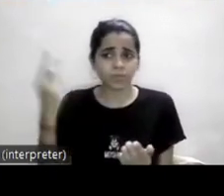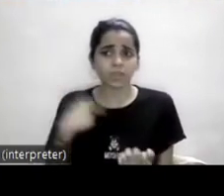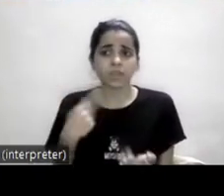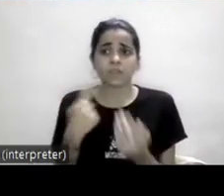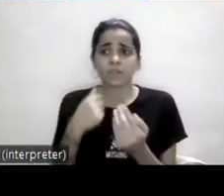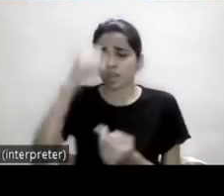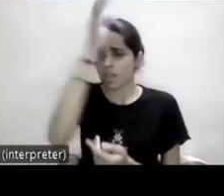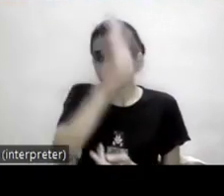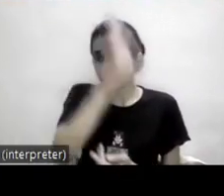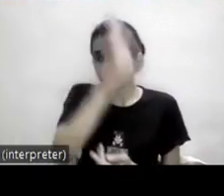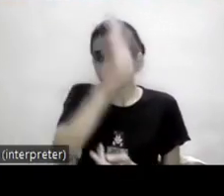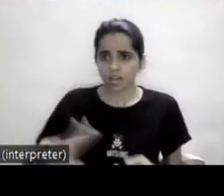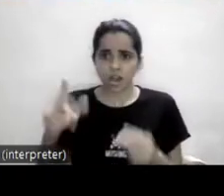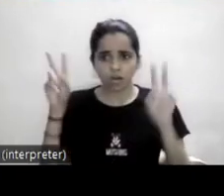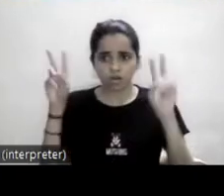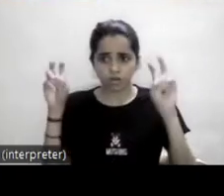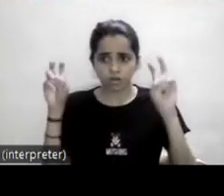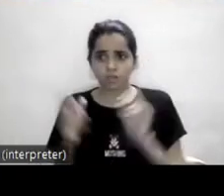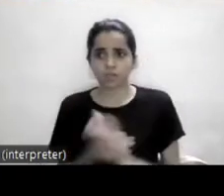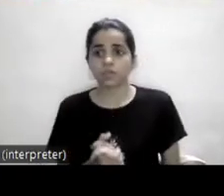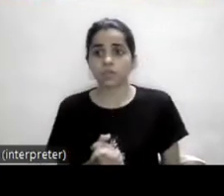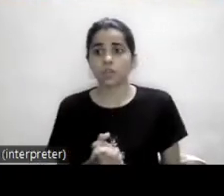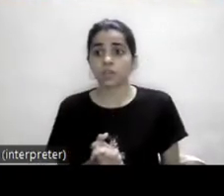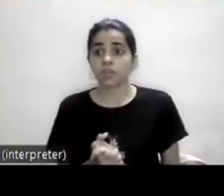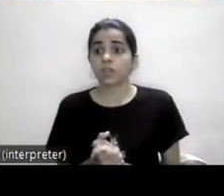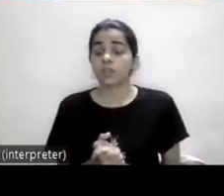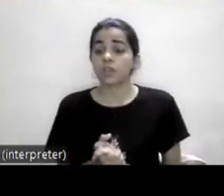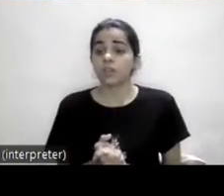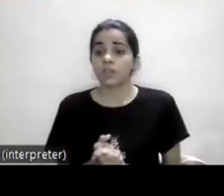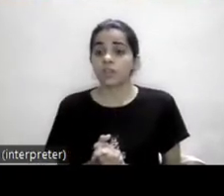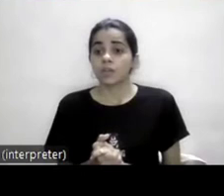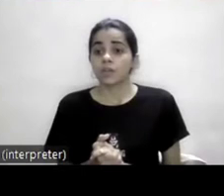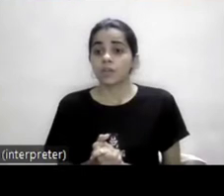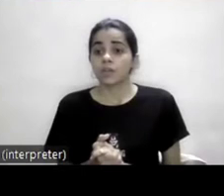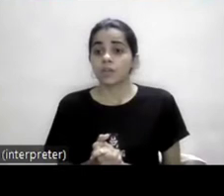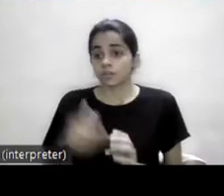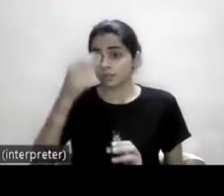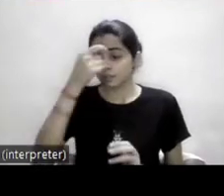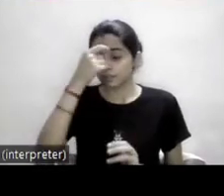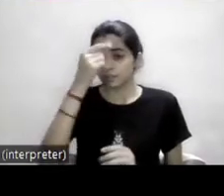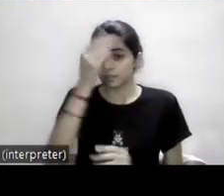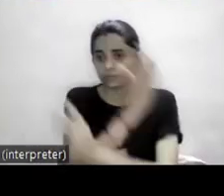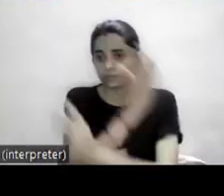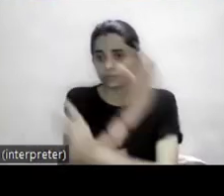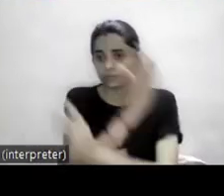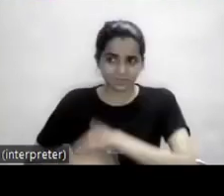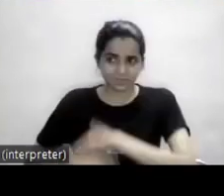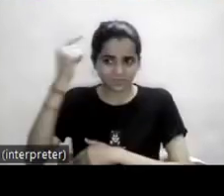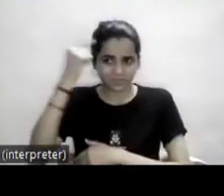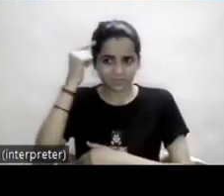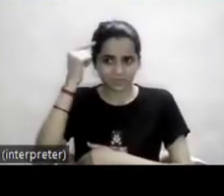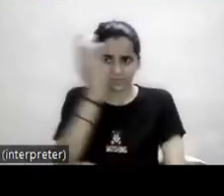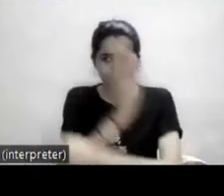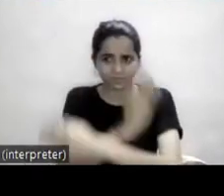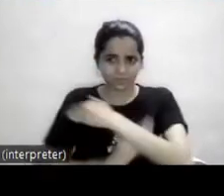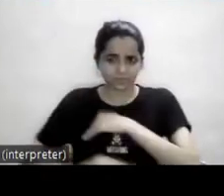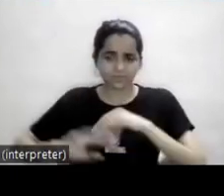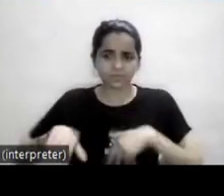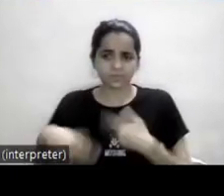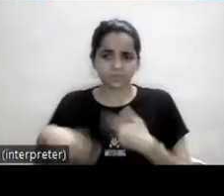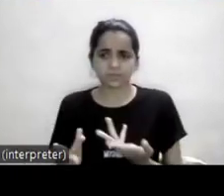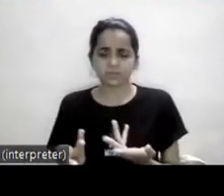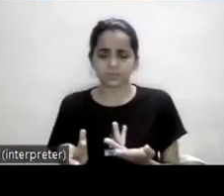India, the way, you would look at mental disability or, the invisible kind